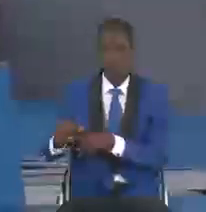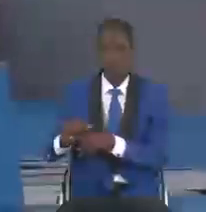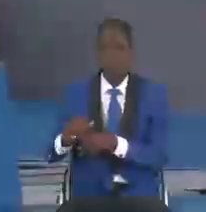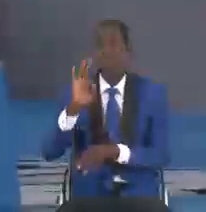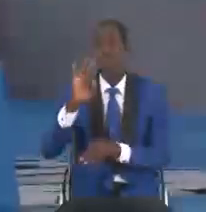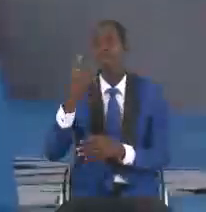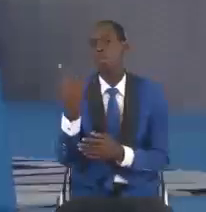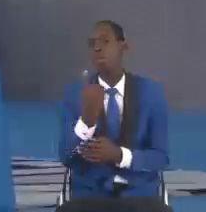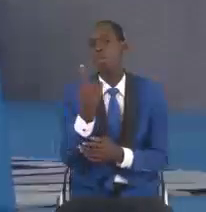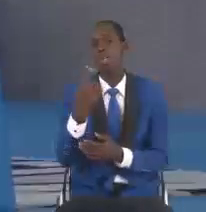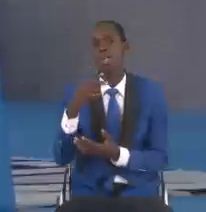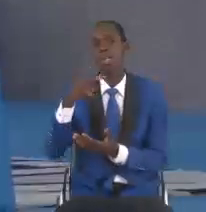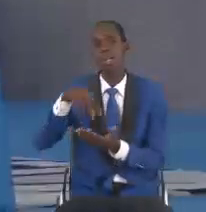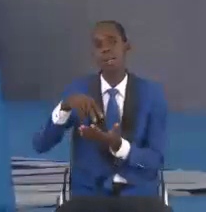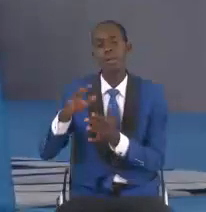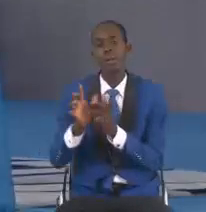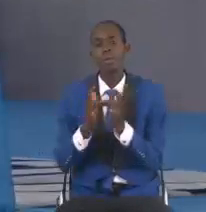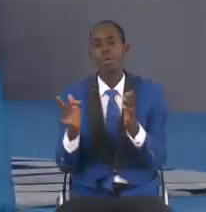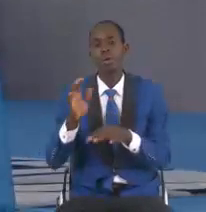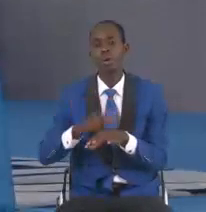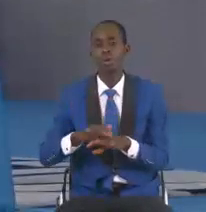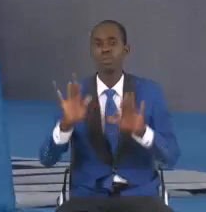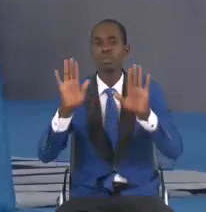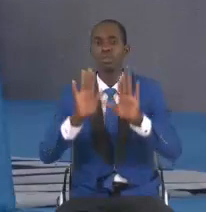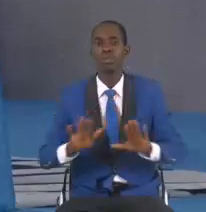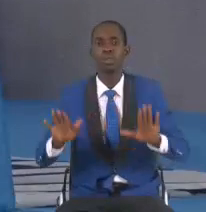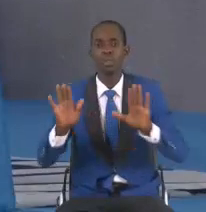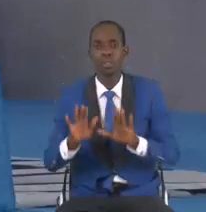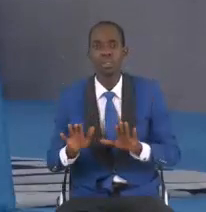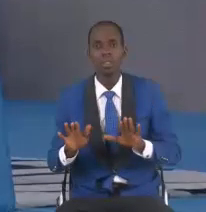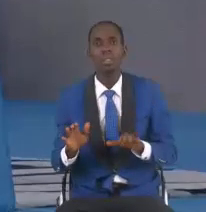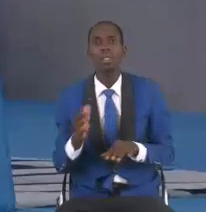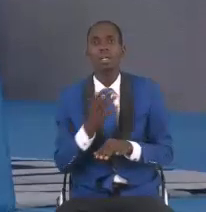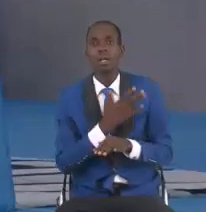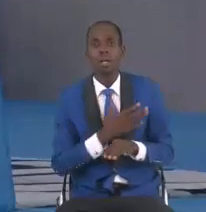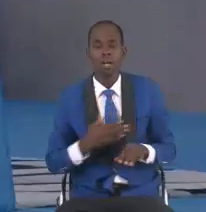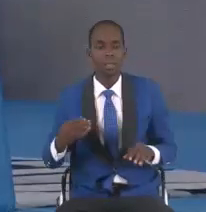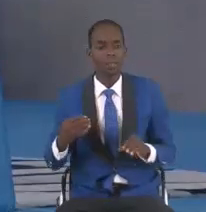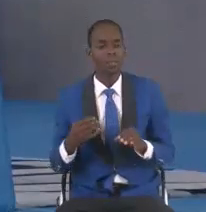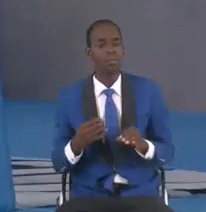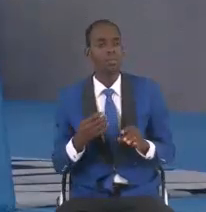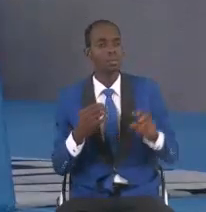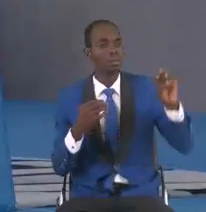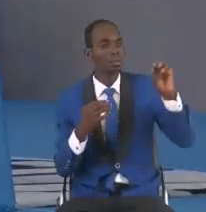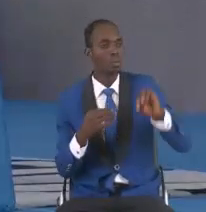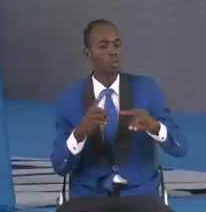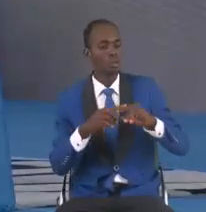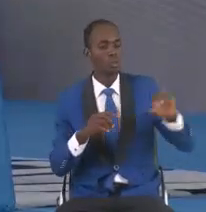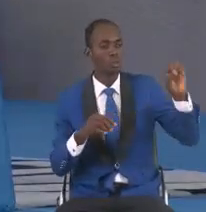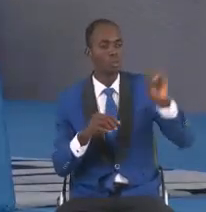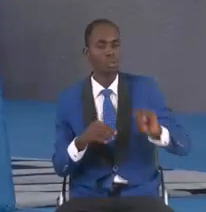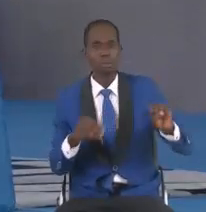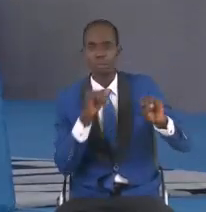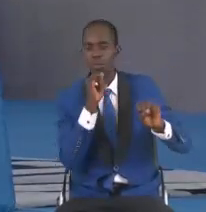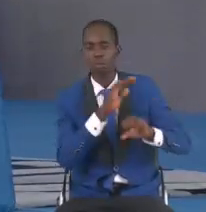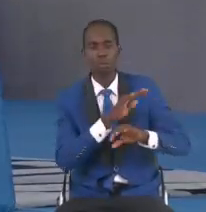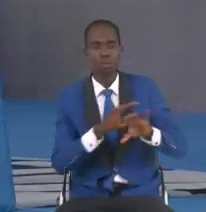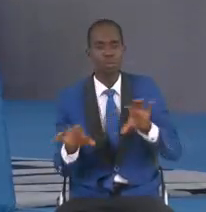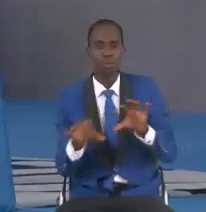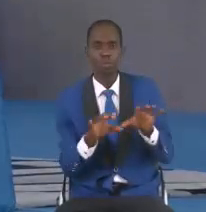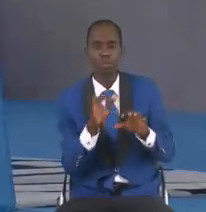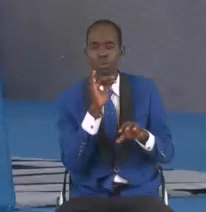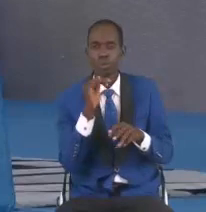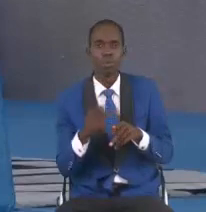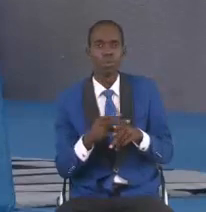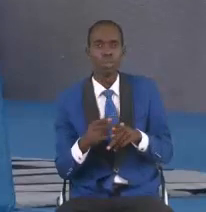and you only preach the Bible on Sunday and Monday through Saturday, you don't perform, you don't practice. When you get to